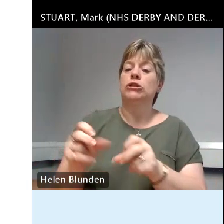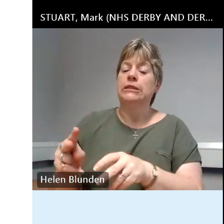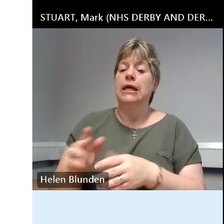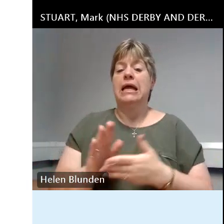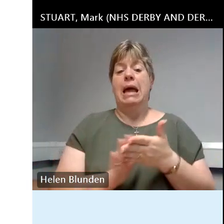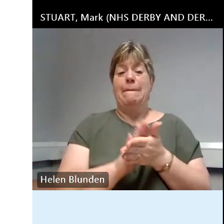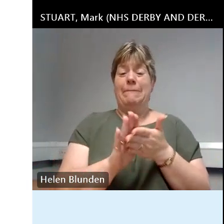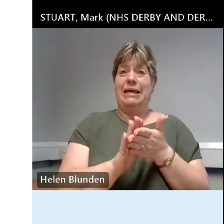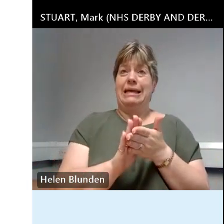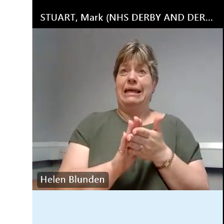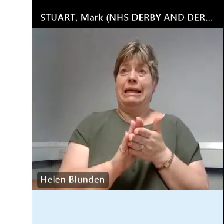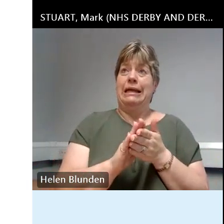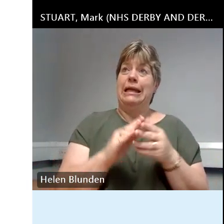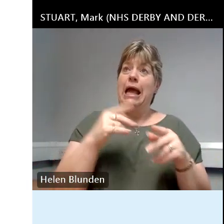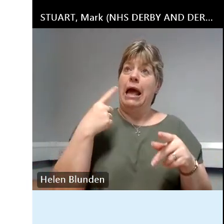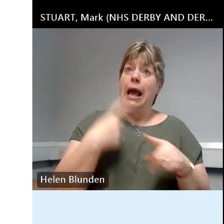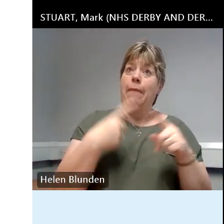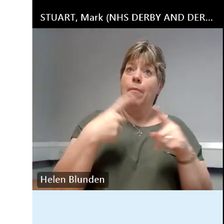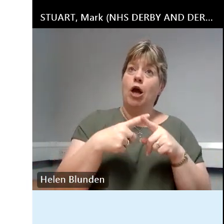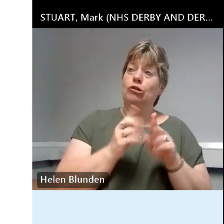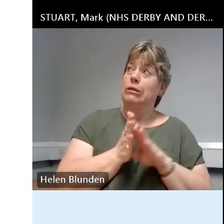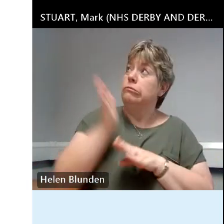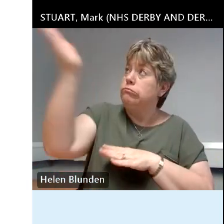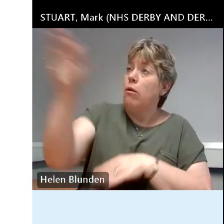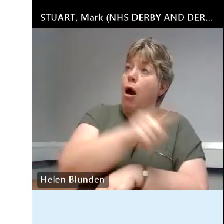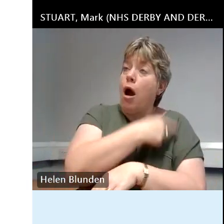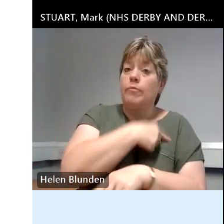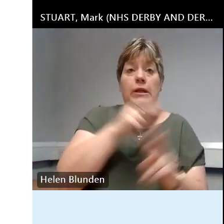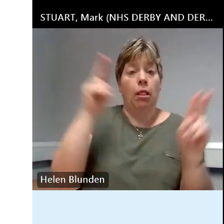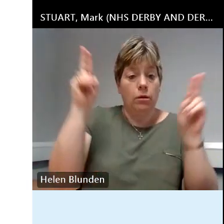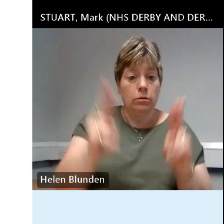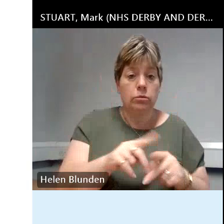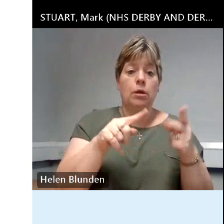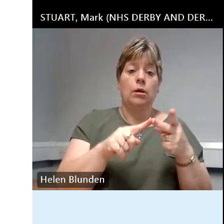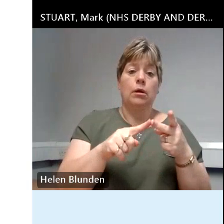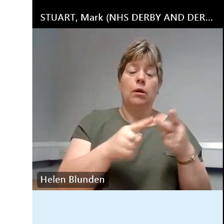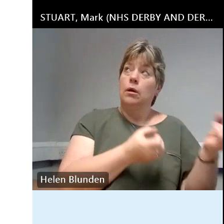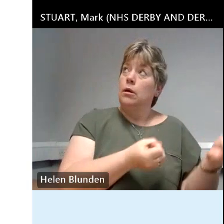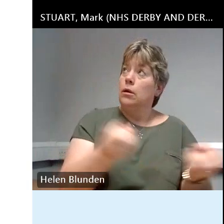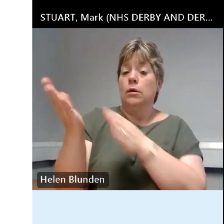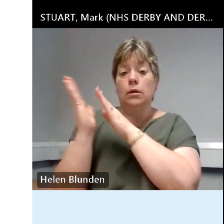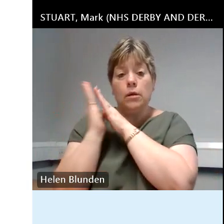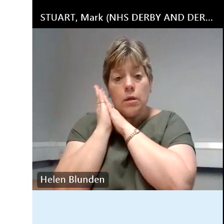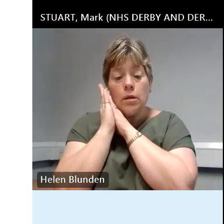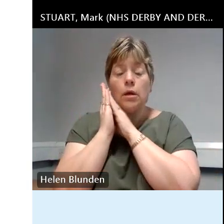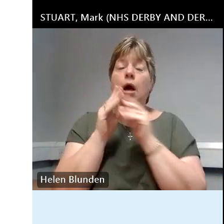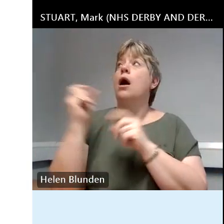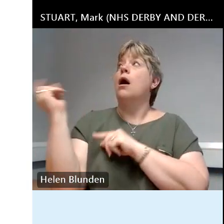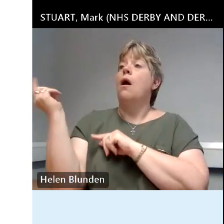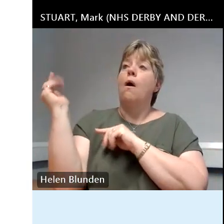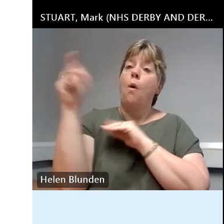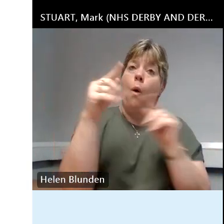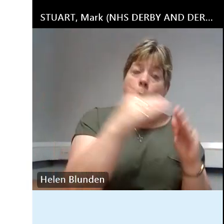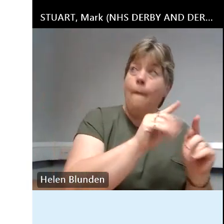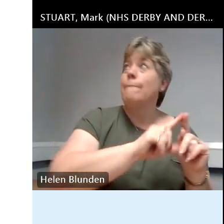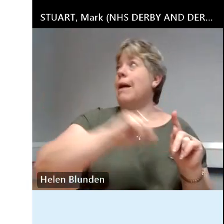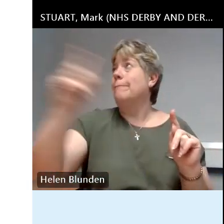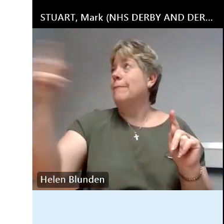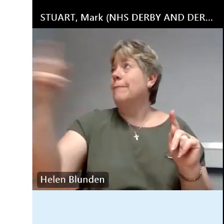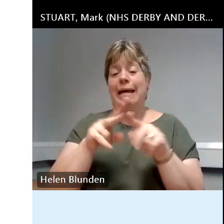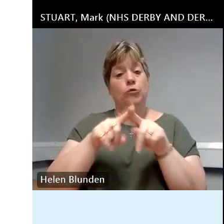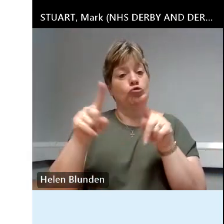to reduce emergency department attendances, to reduce admissions and readmissions to hospitals, and to reduce length of stay